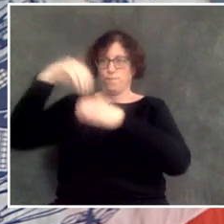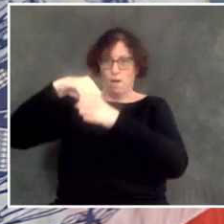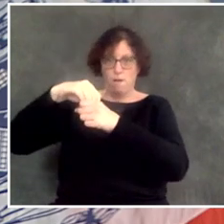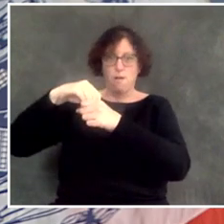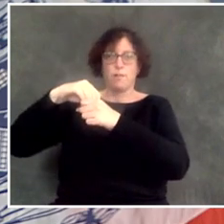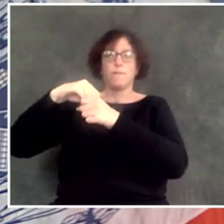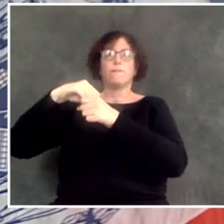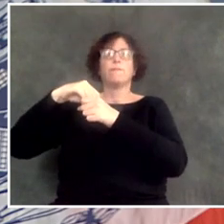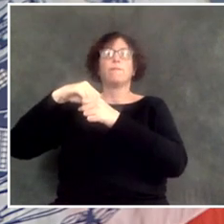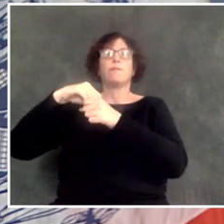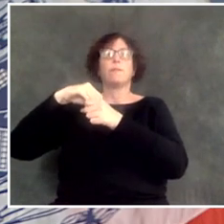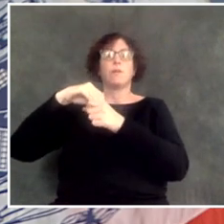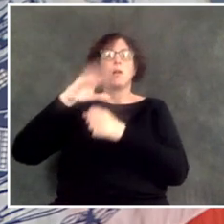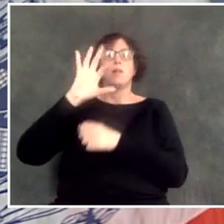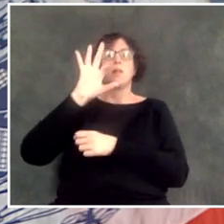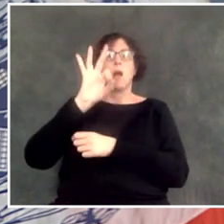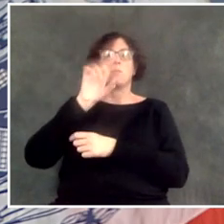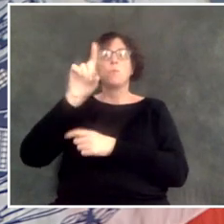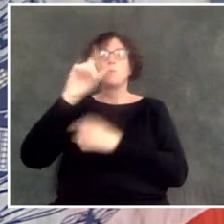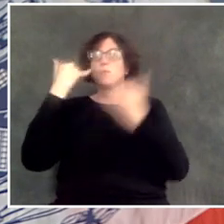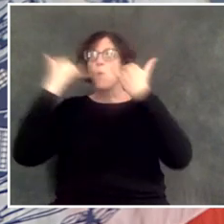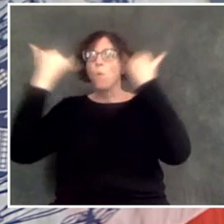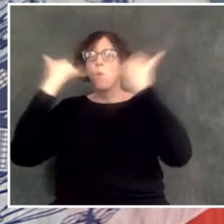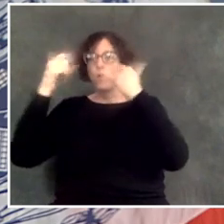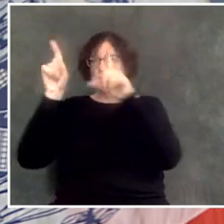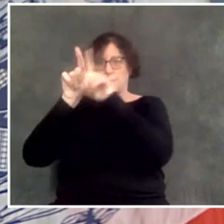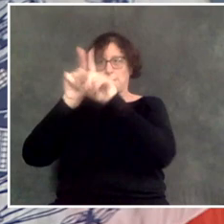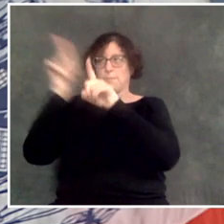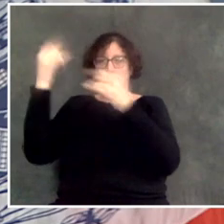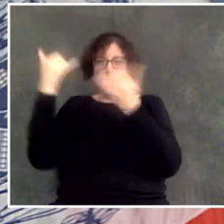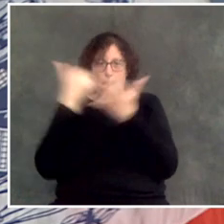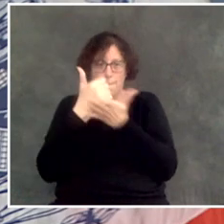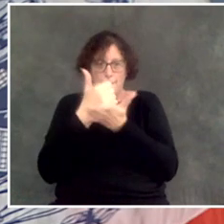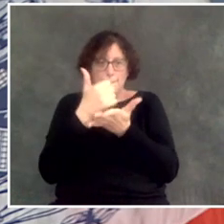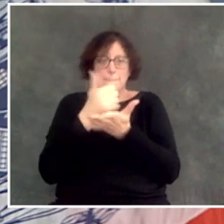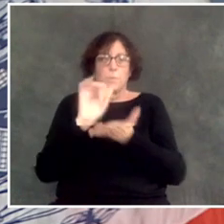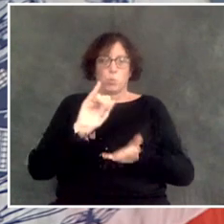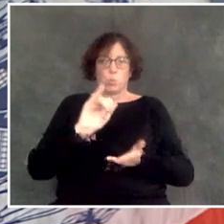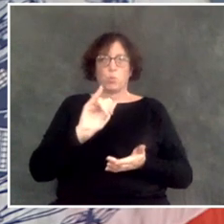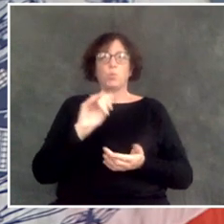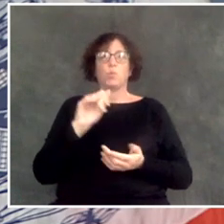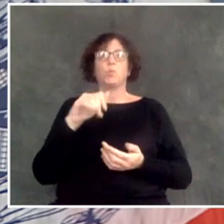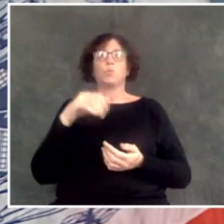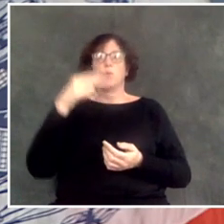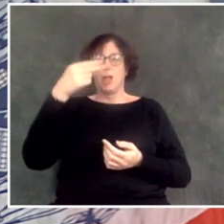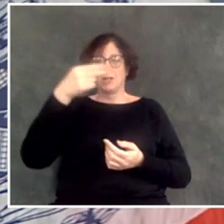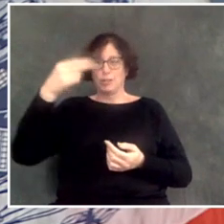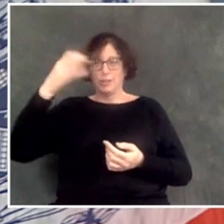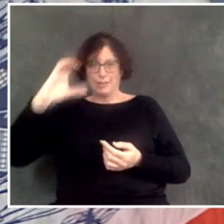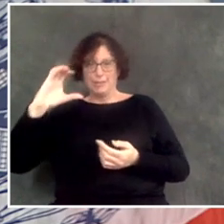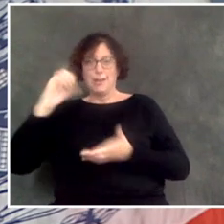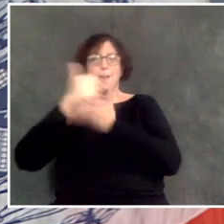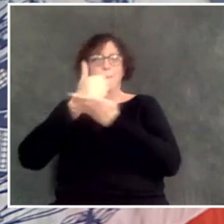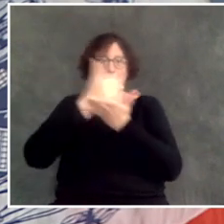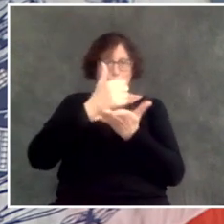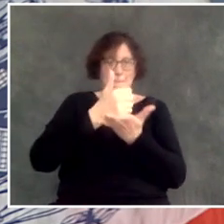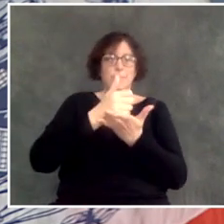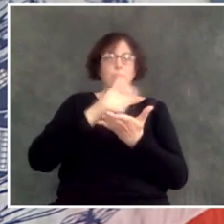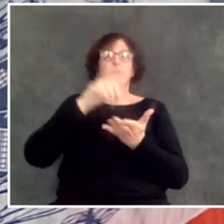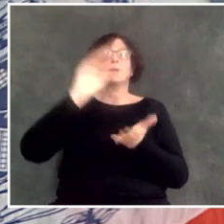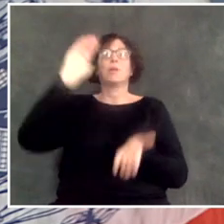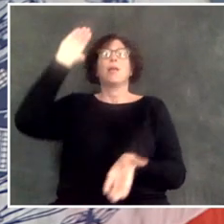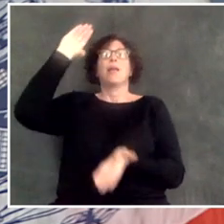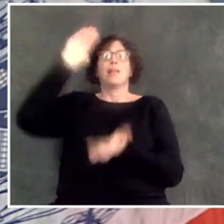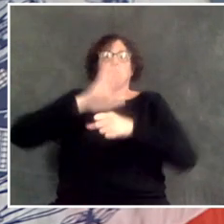we can lighten the load of our EMTs and paramedics, we're answering that point of how we can support them. So we're going to keep doing that. My door